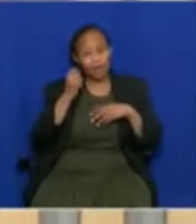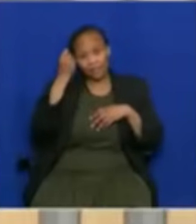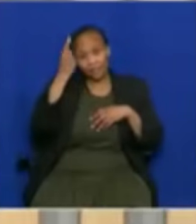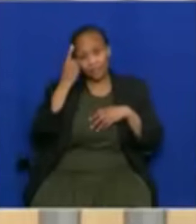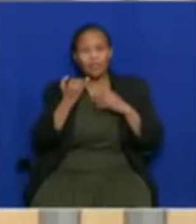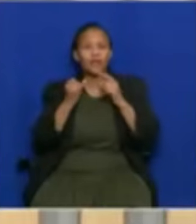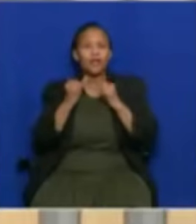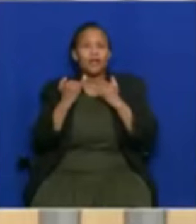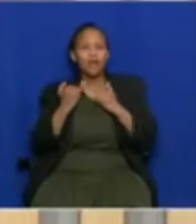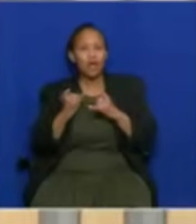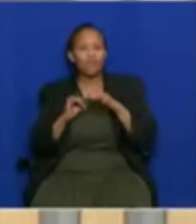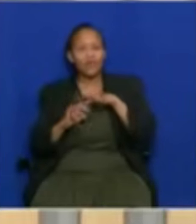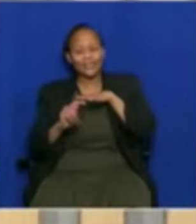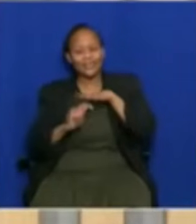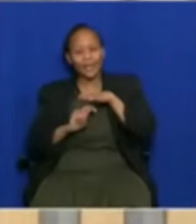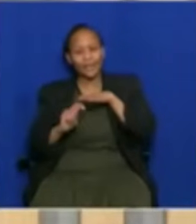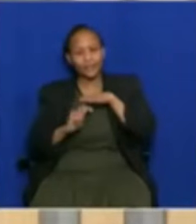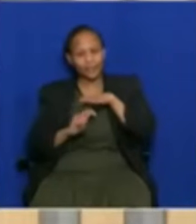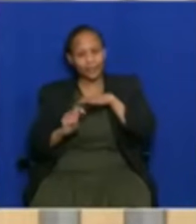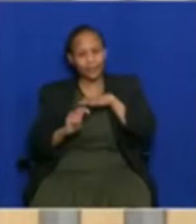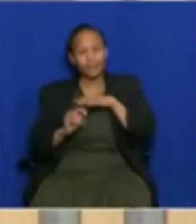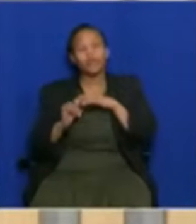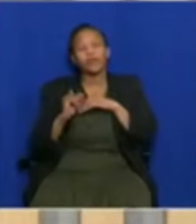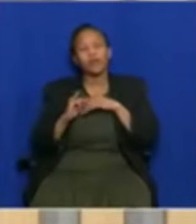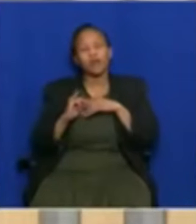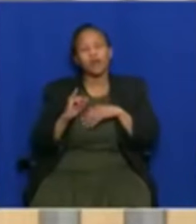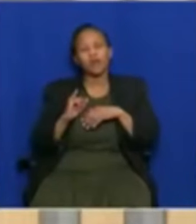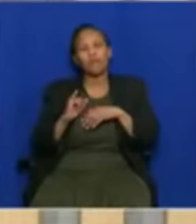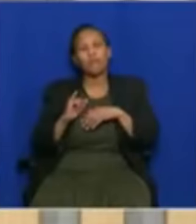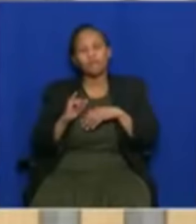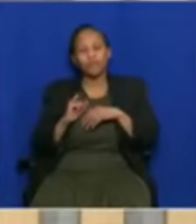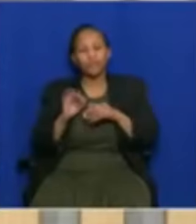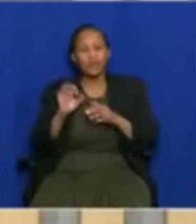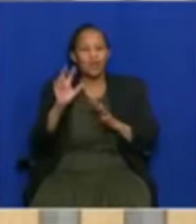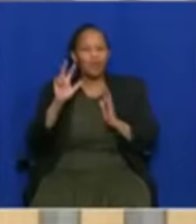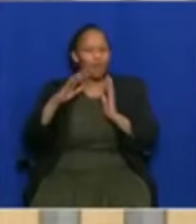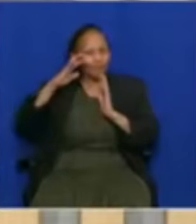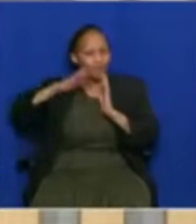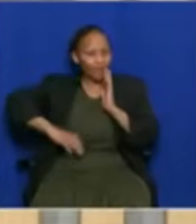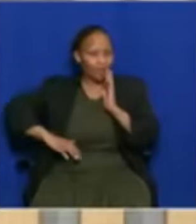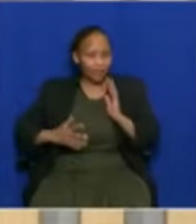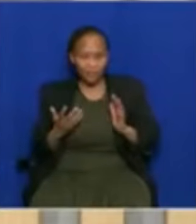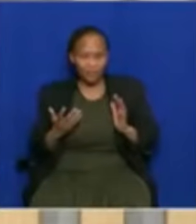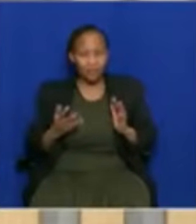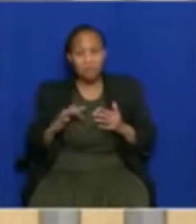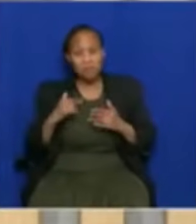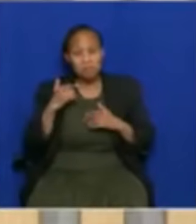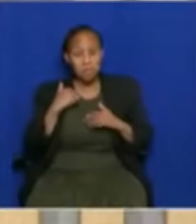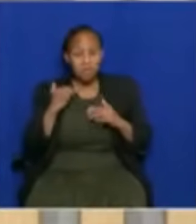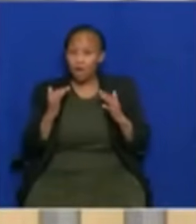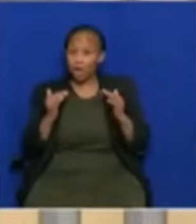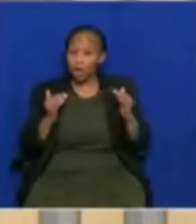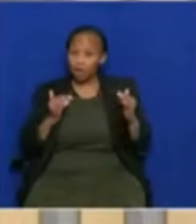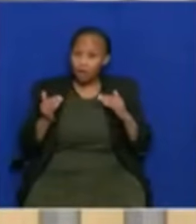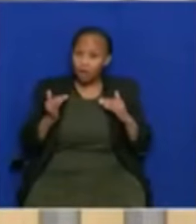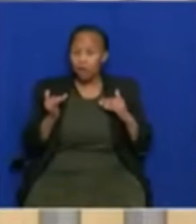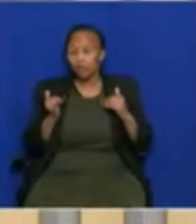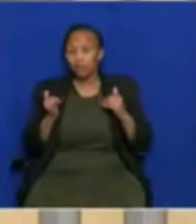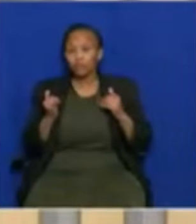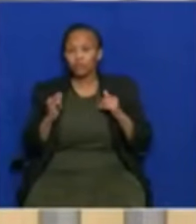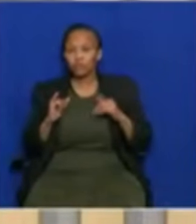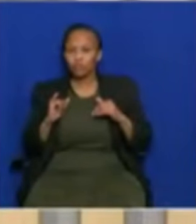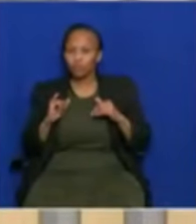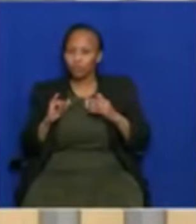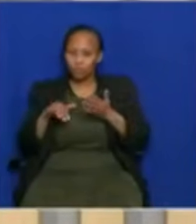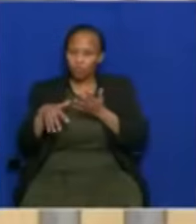affidavit that barely had nothing in it, how I managed to put it together and get to where I am today, I will explain